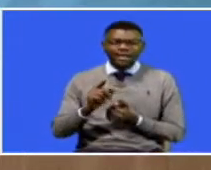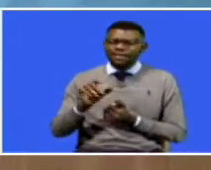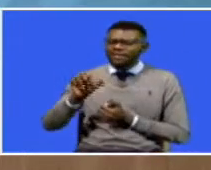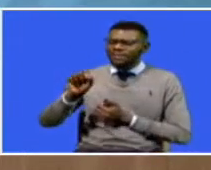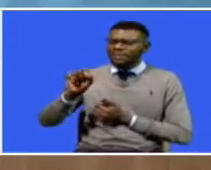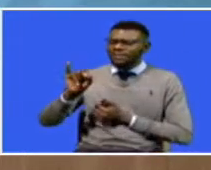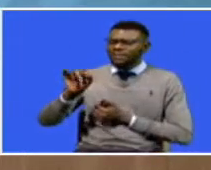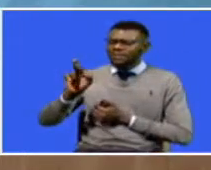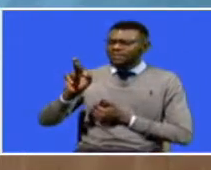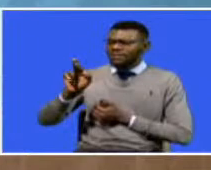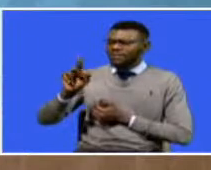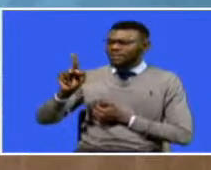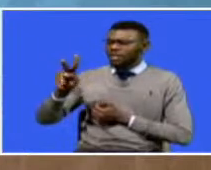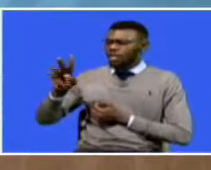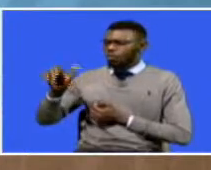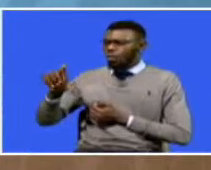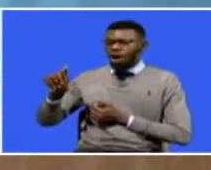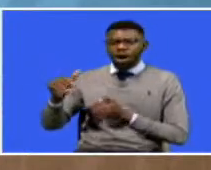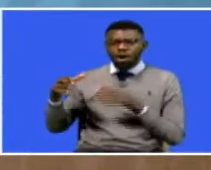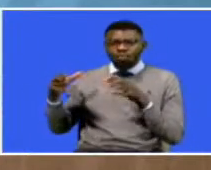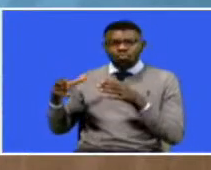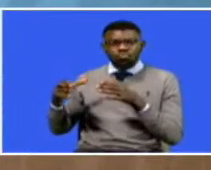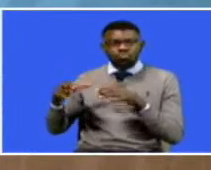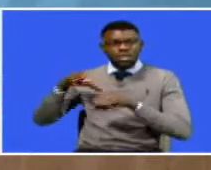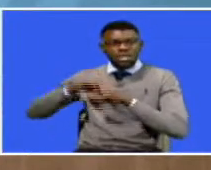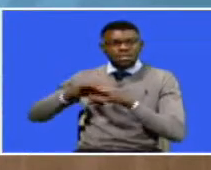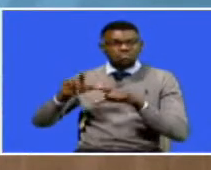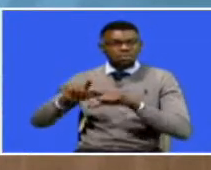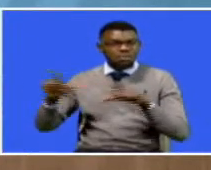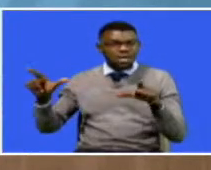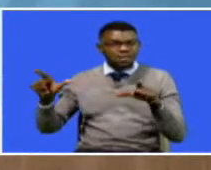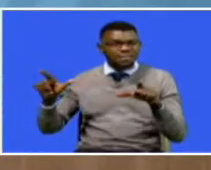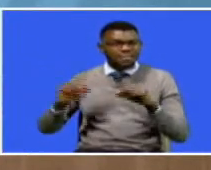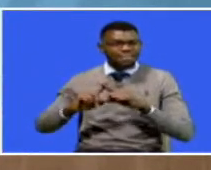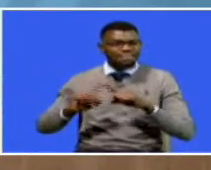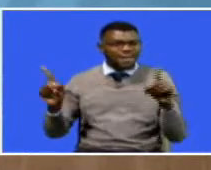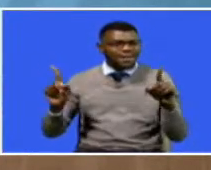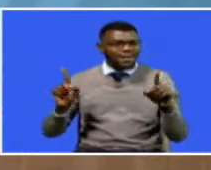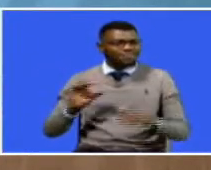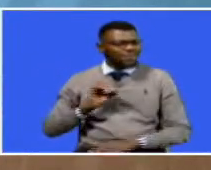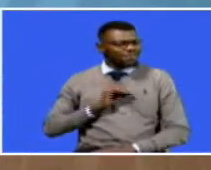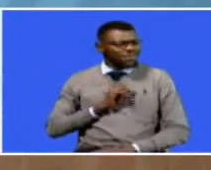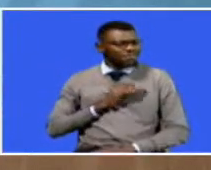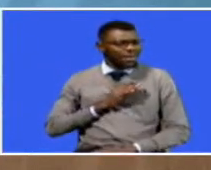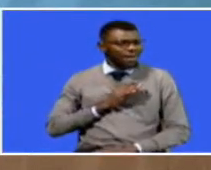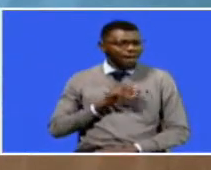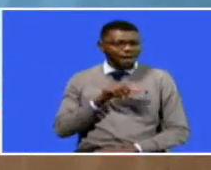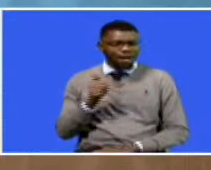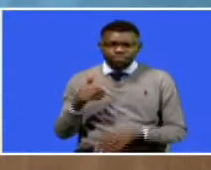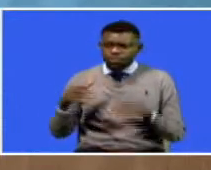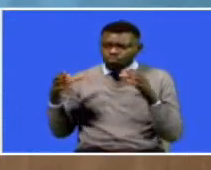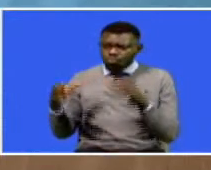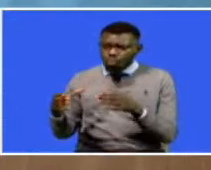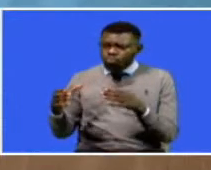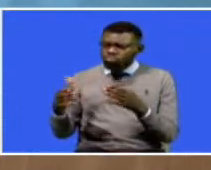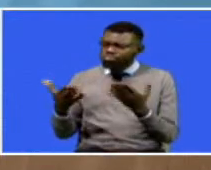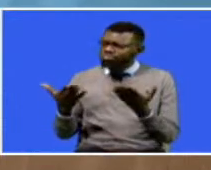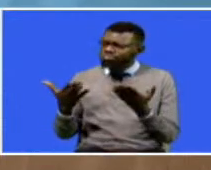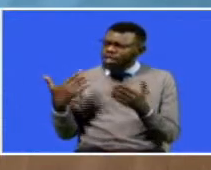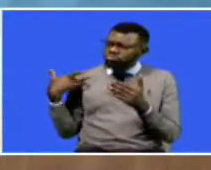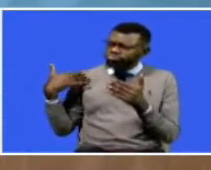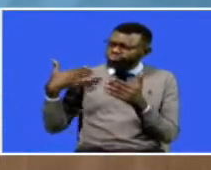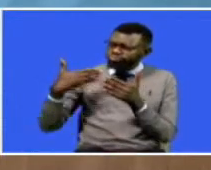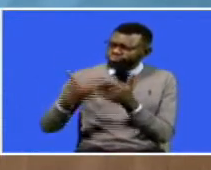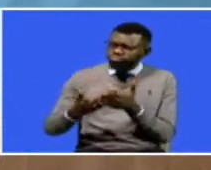squatters. As the squatters moved into part of the expanded farm, there was fear with a section of those who had already settled in the